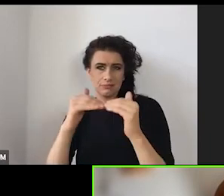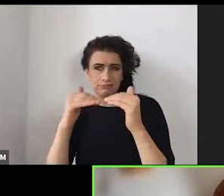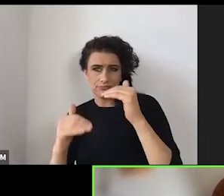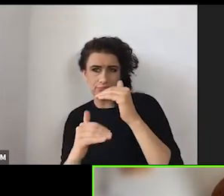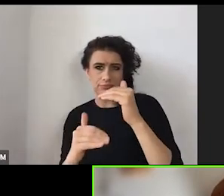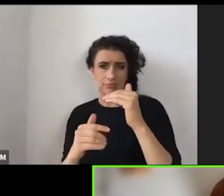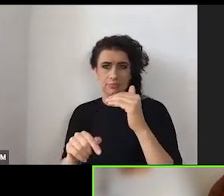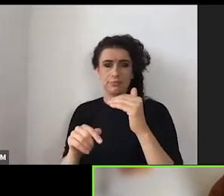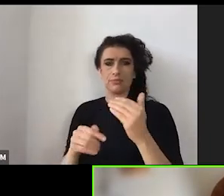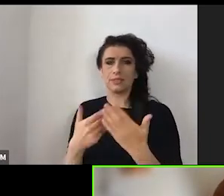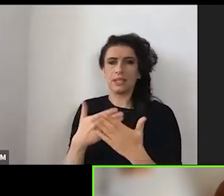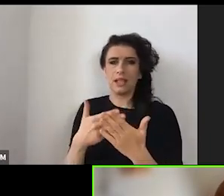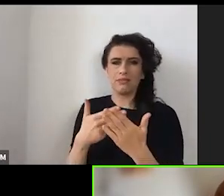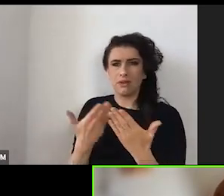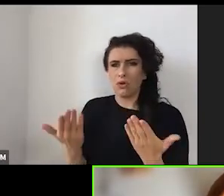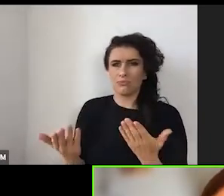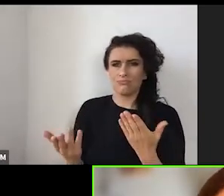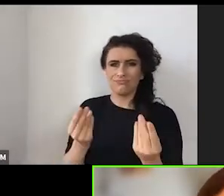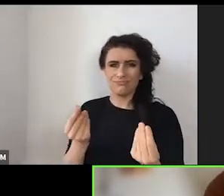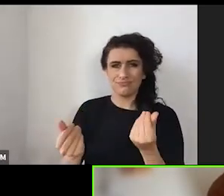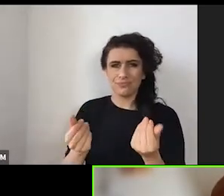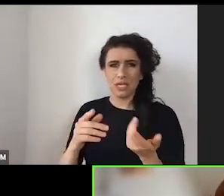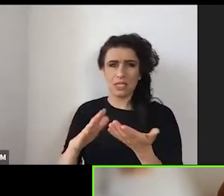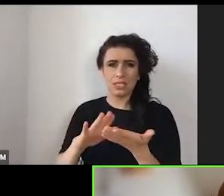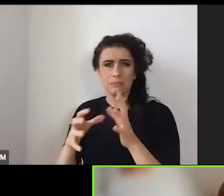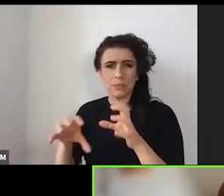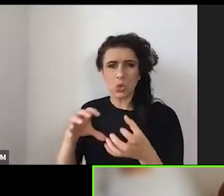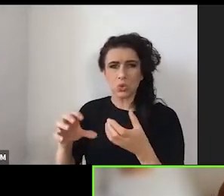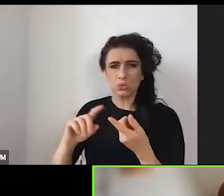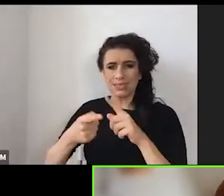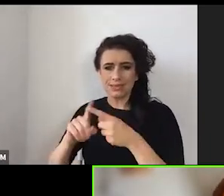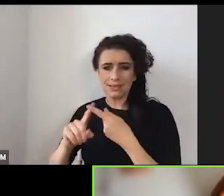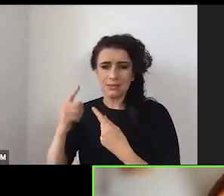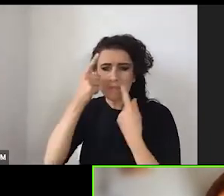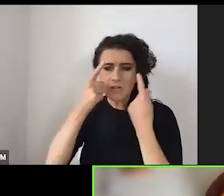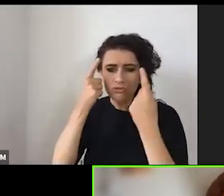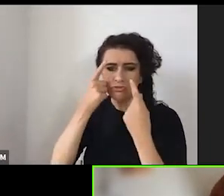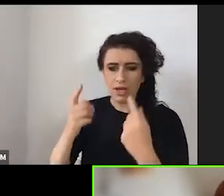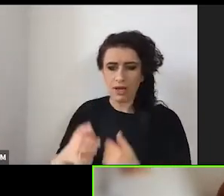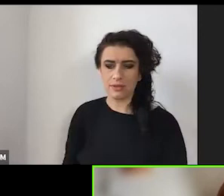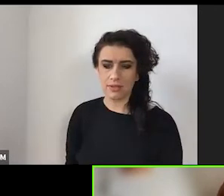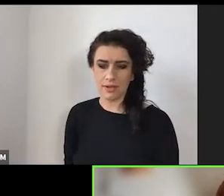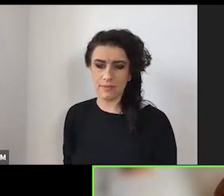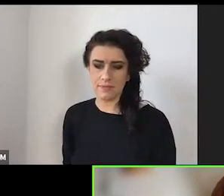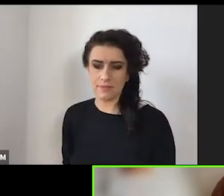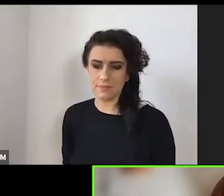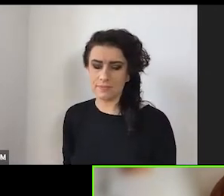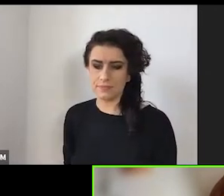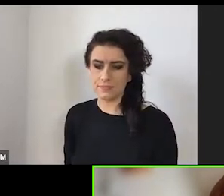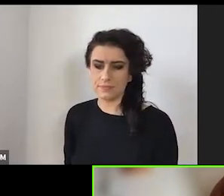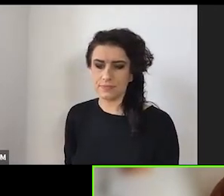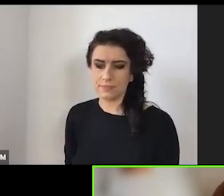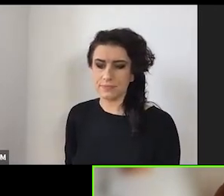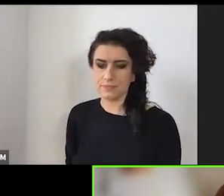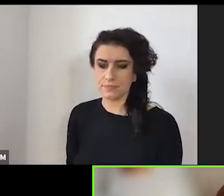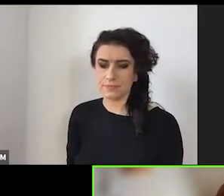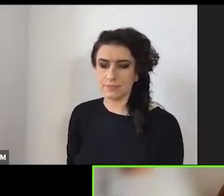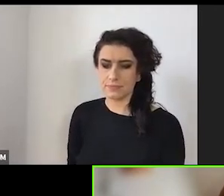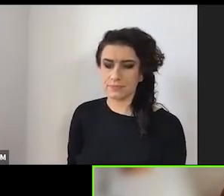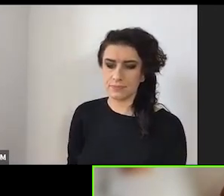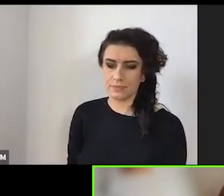for instance, or issues against men against men because of discrimination, or